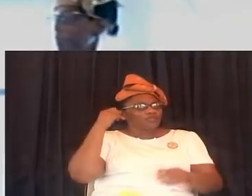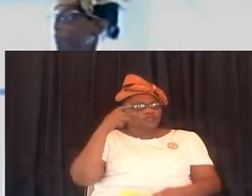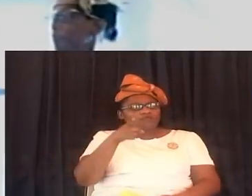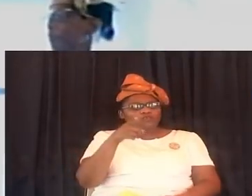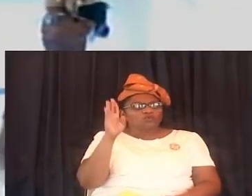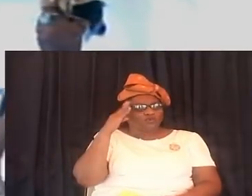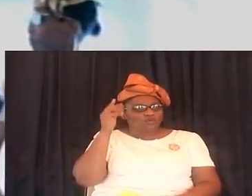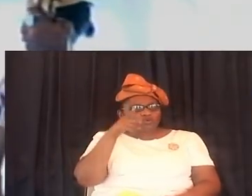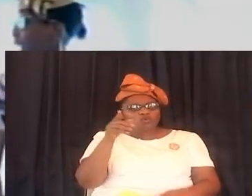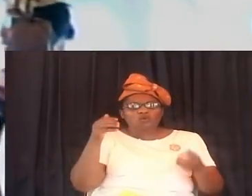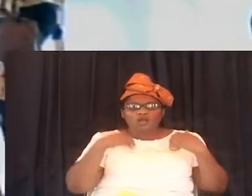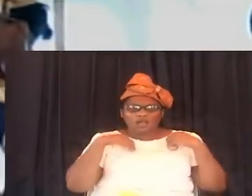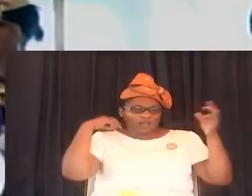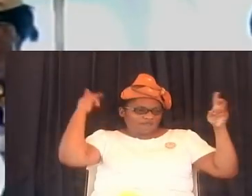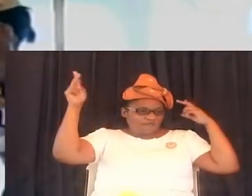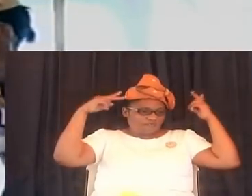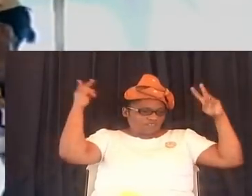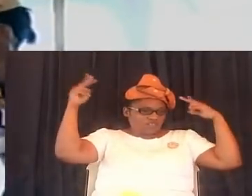victory, praise the Lord.